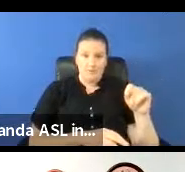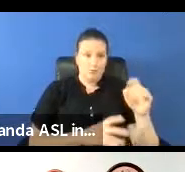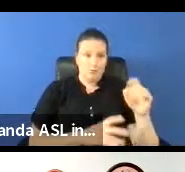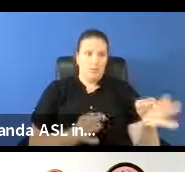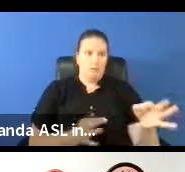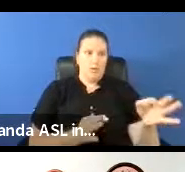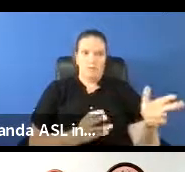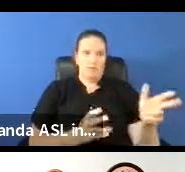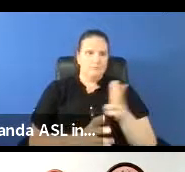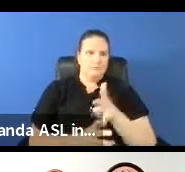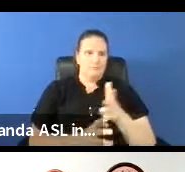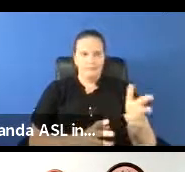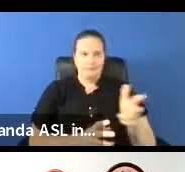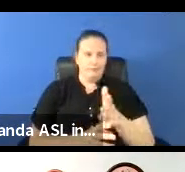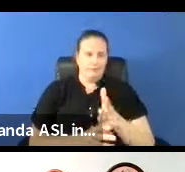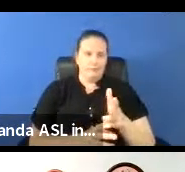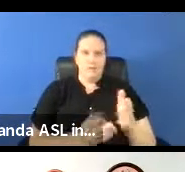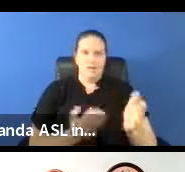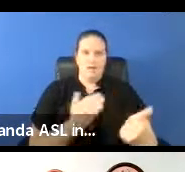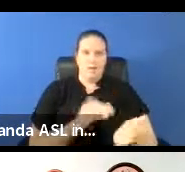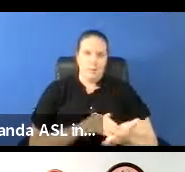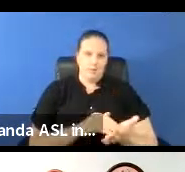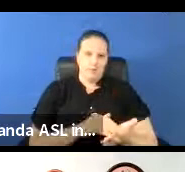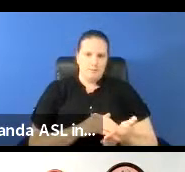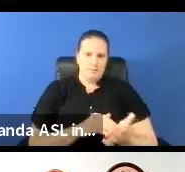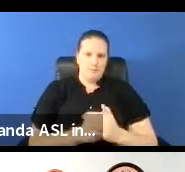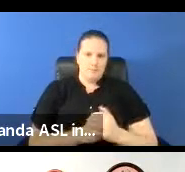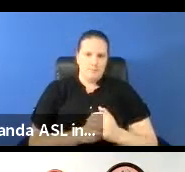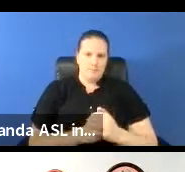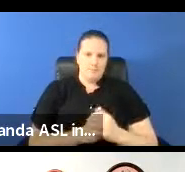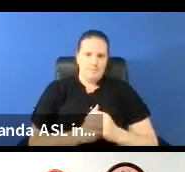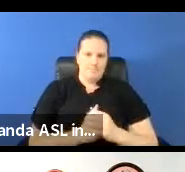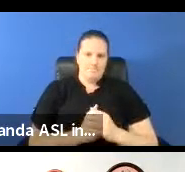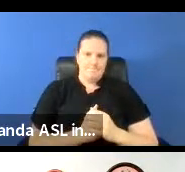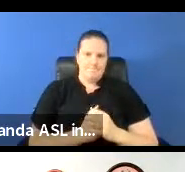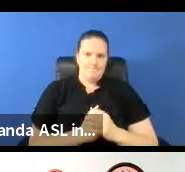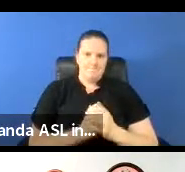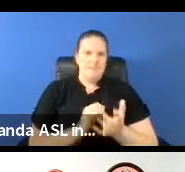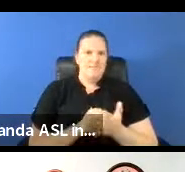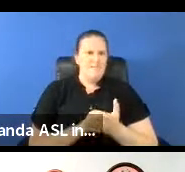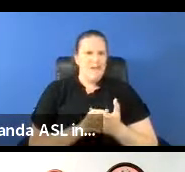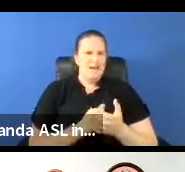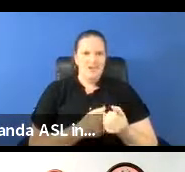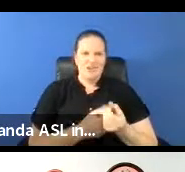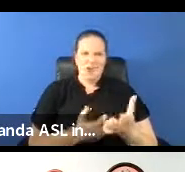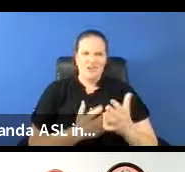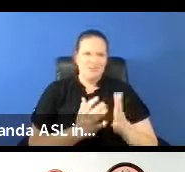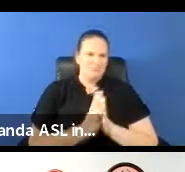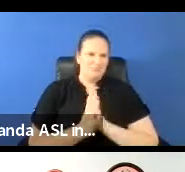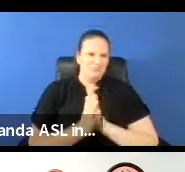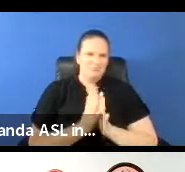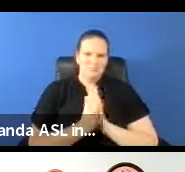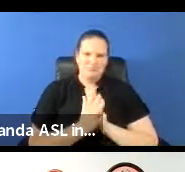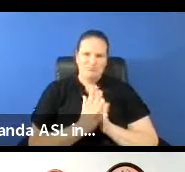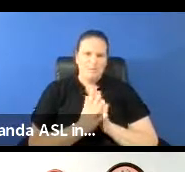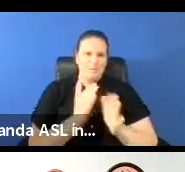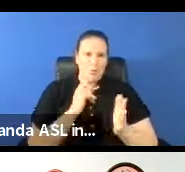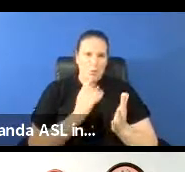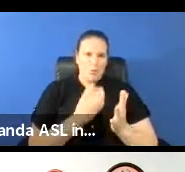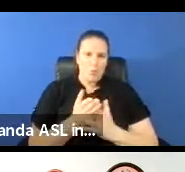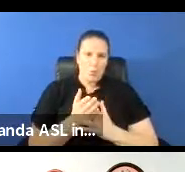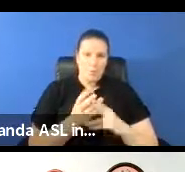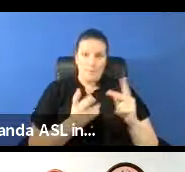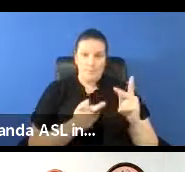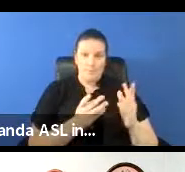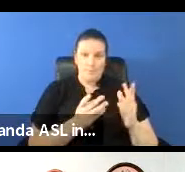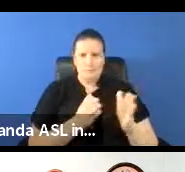decision. And once again, the friction that causes for the through traffic of people